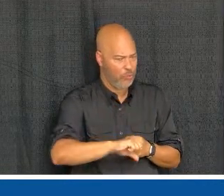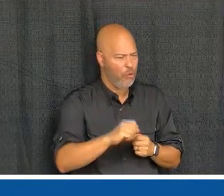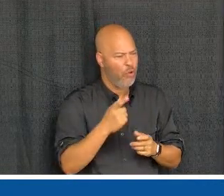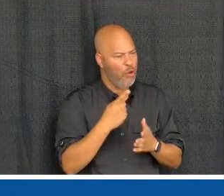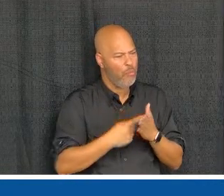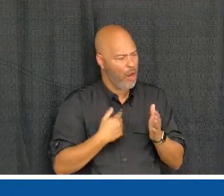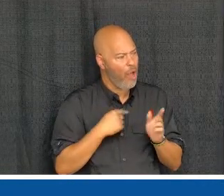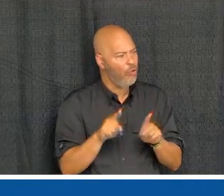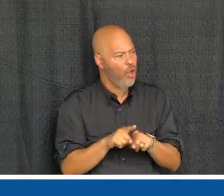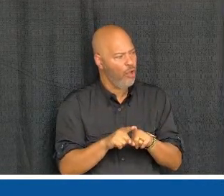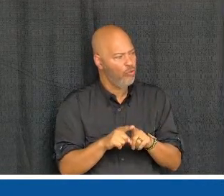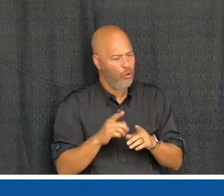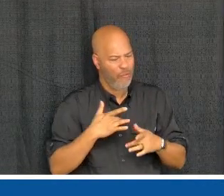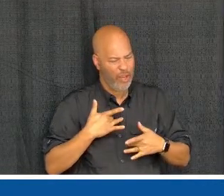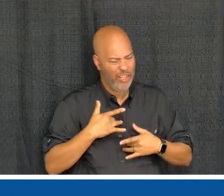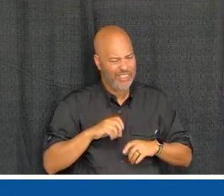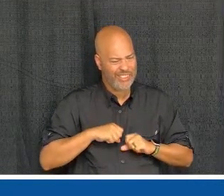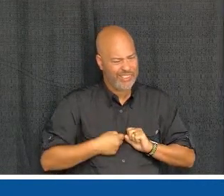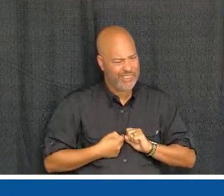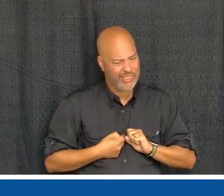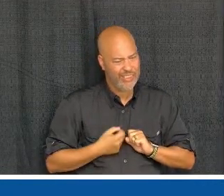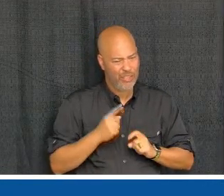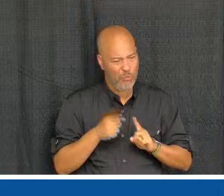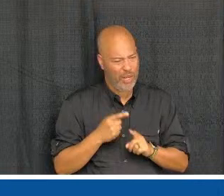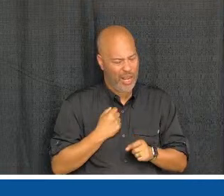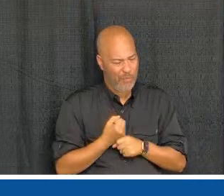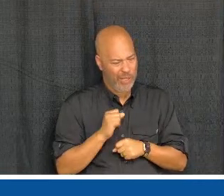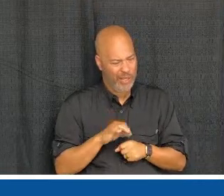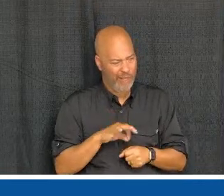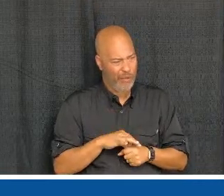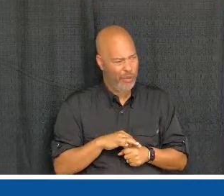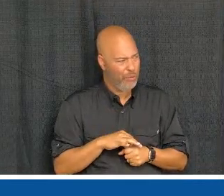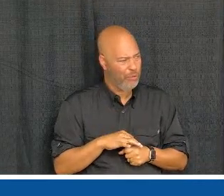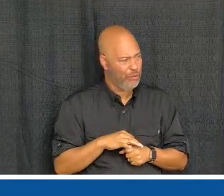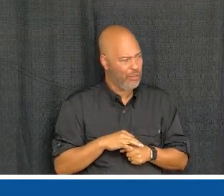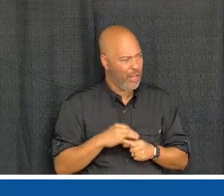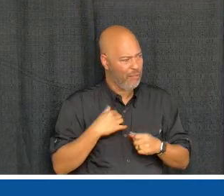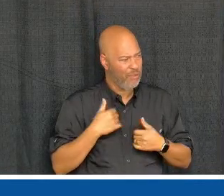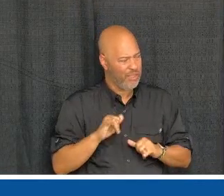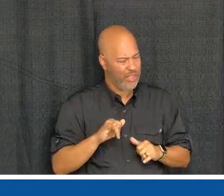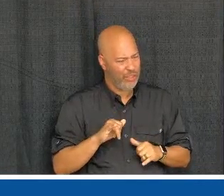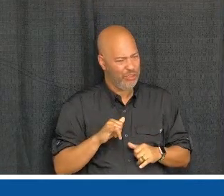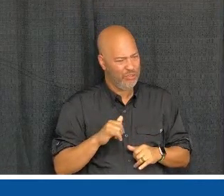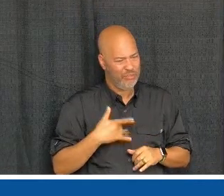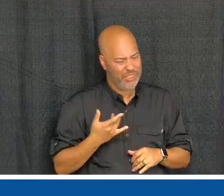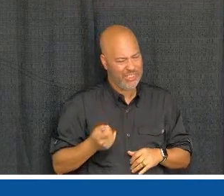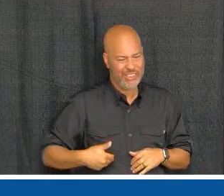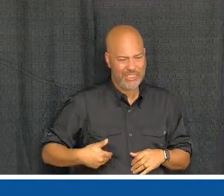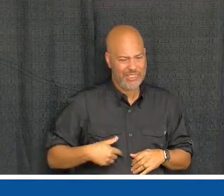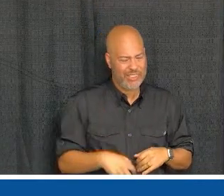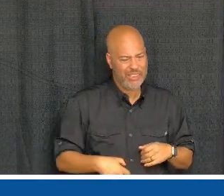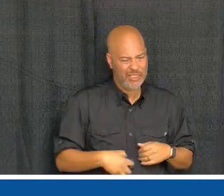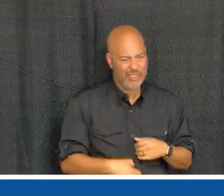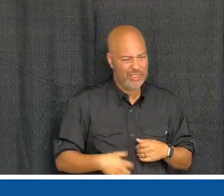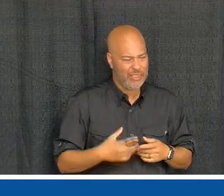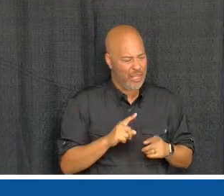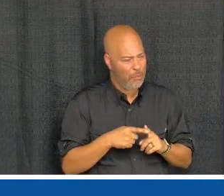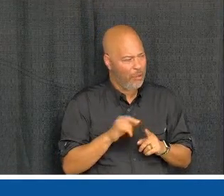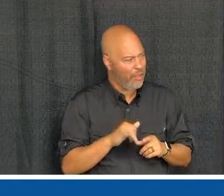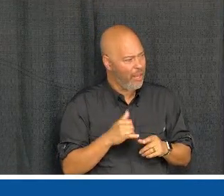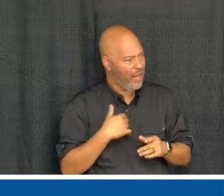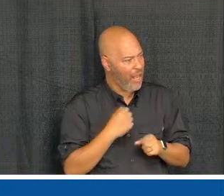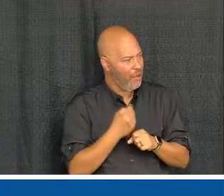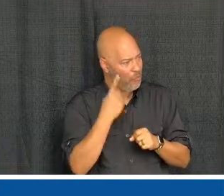but I was also torn at the time. Even when I made that vote, I'm still torn even at this time. I've got 1 week to